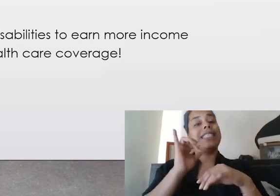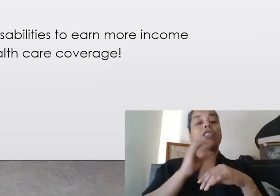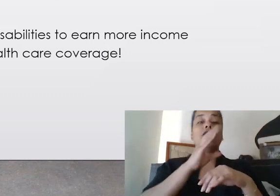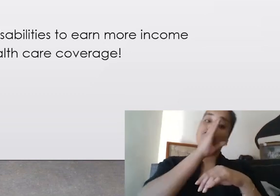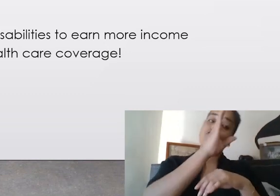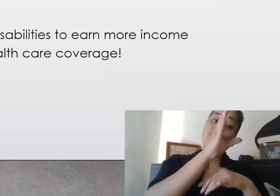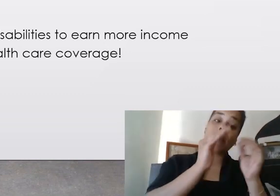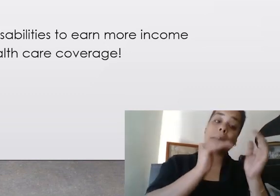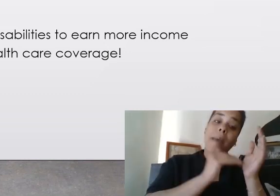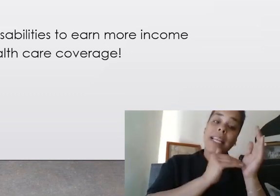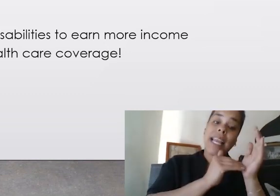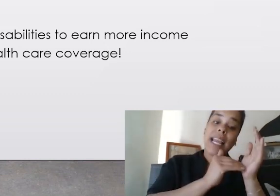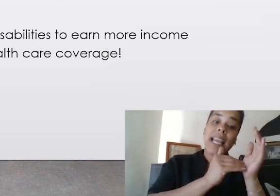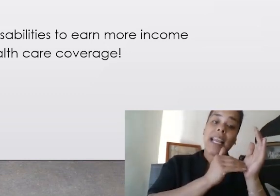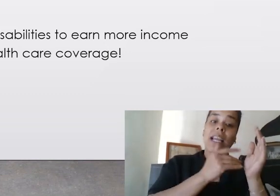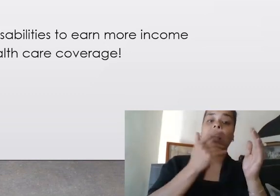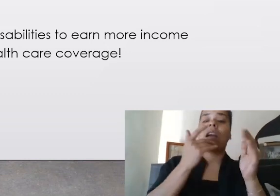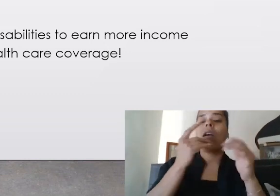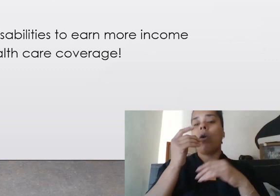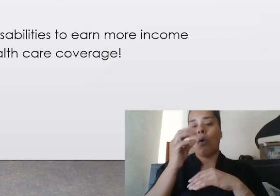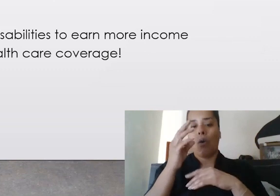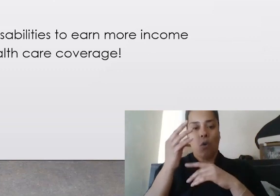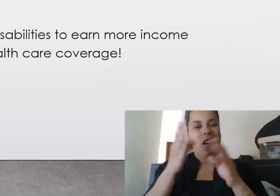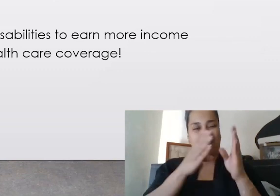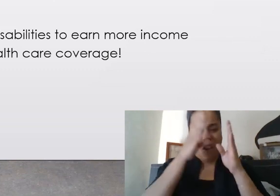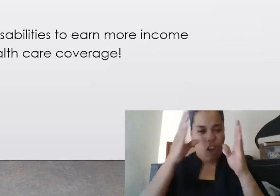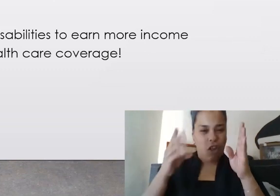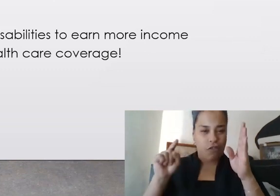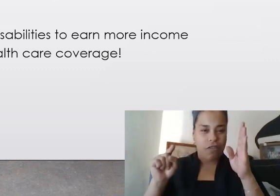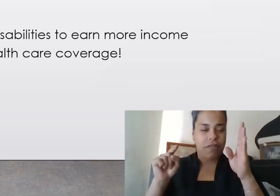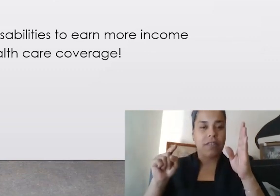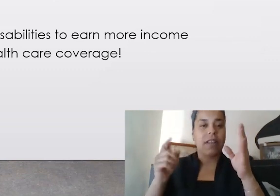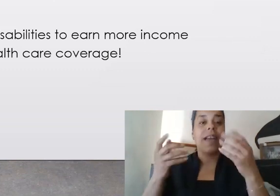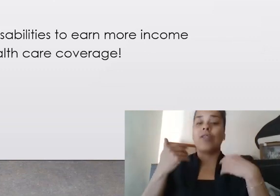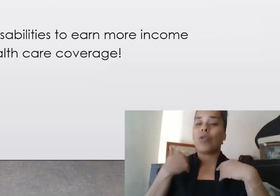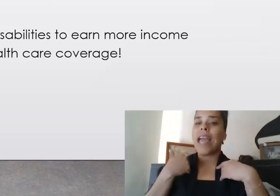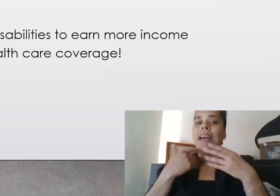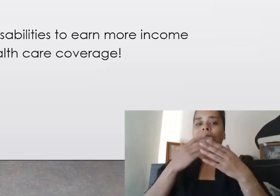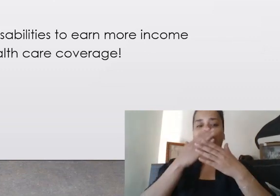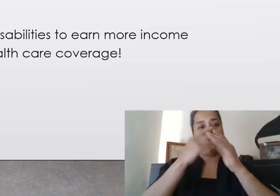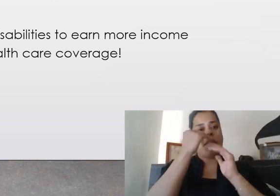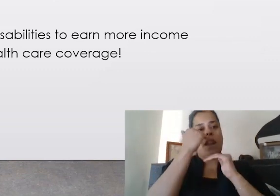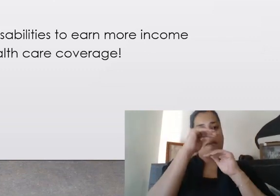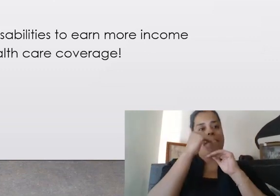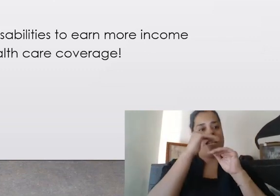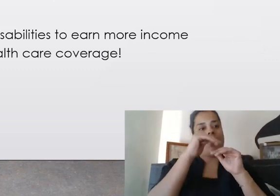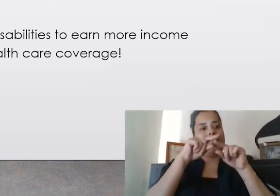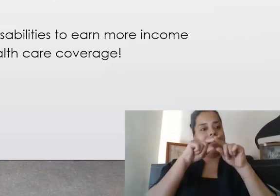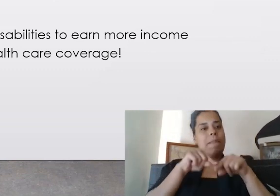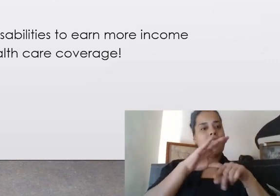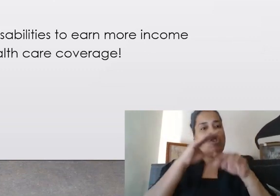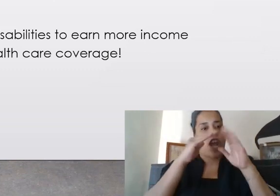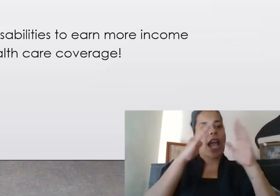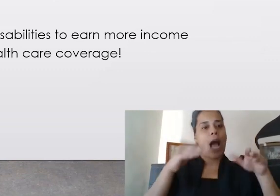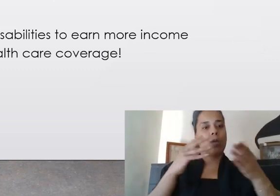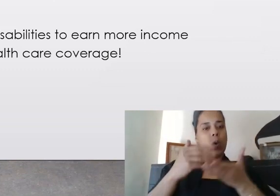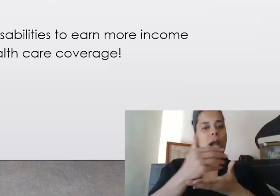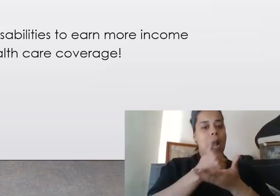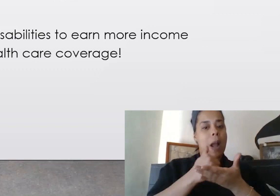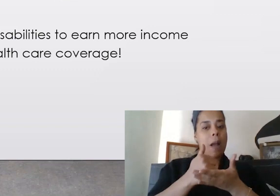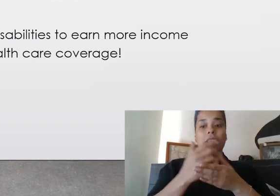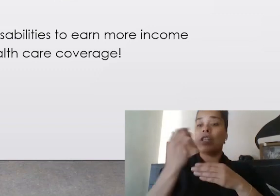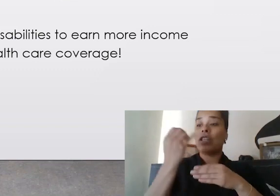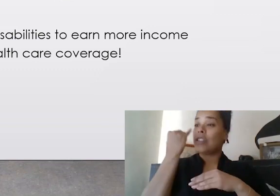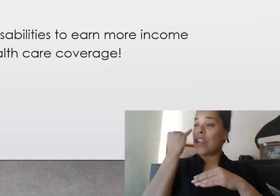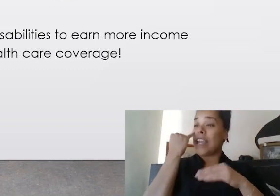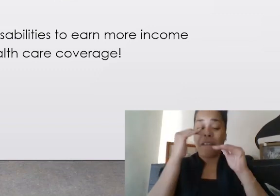Medicaid, there's a certain limit that you can have in terms of your household income. And if you go over that limit, even by